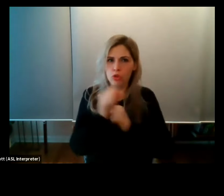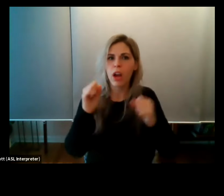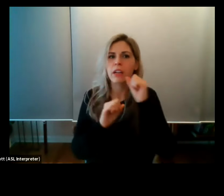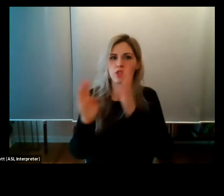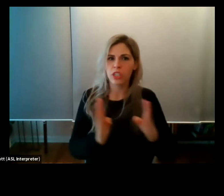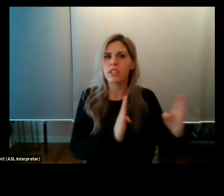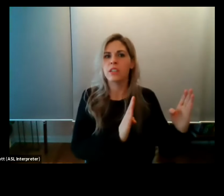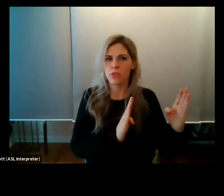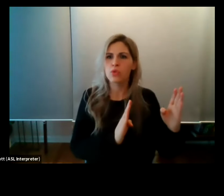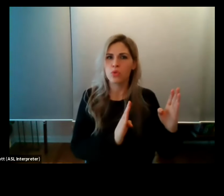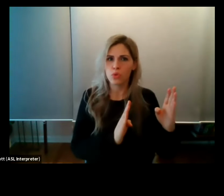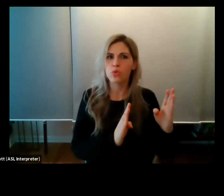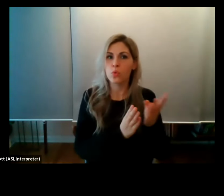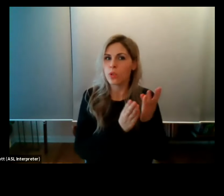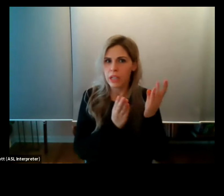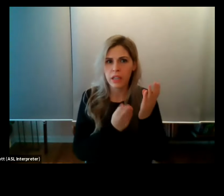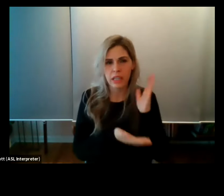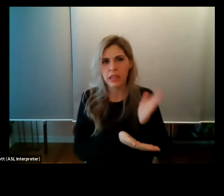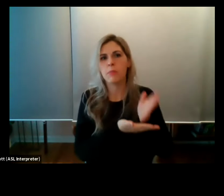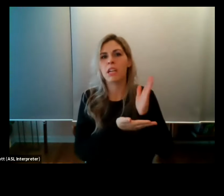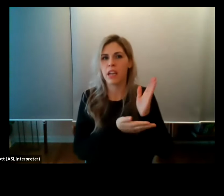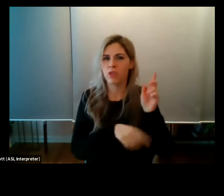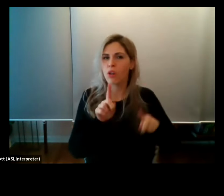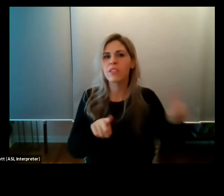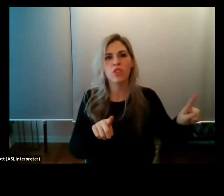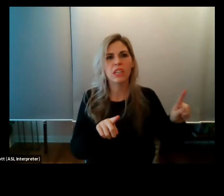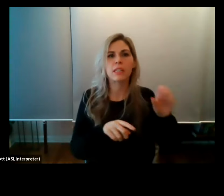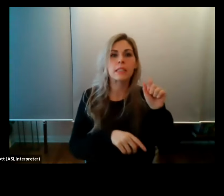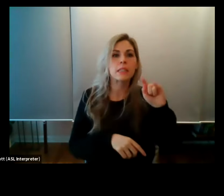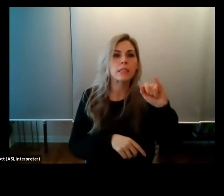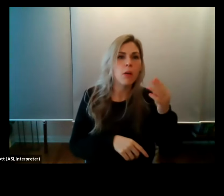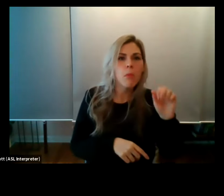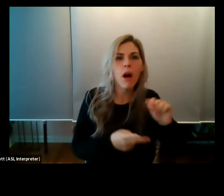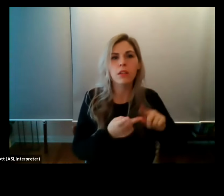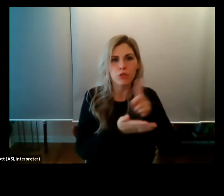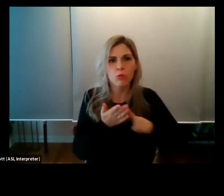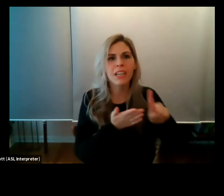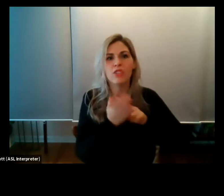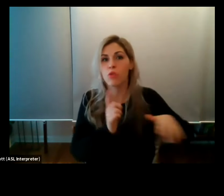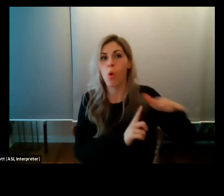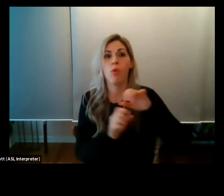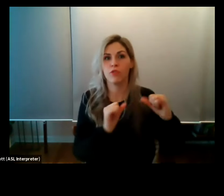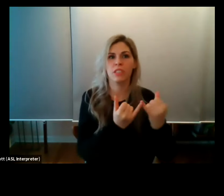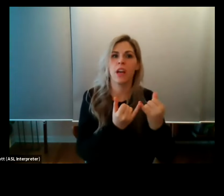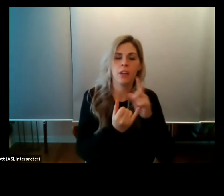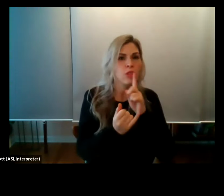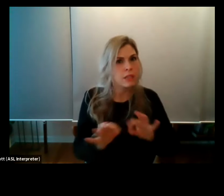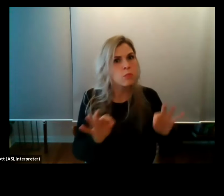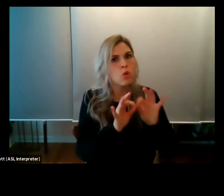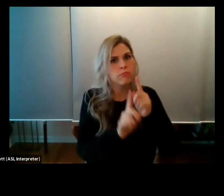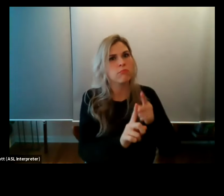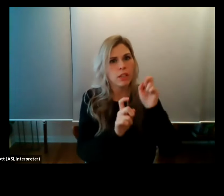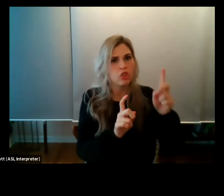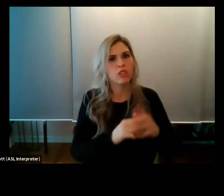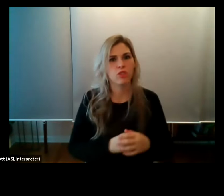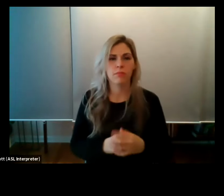terminate all forms of exclusion, stigma, and discrimination in society. One key experience,